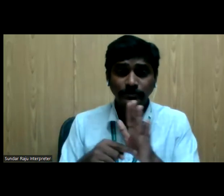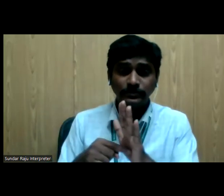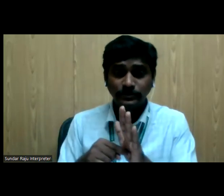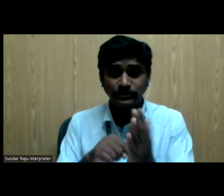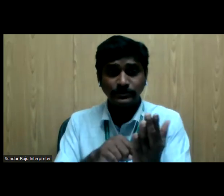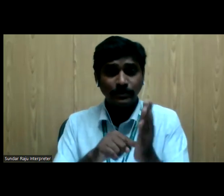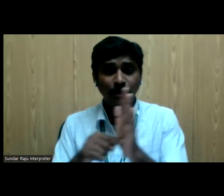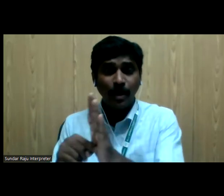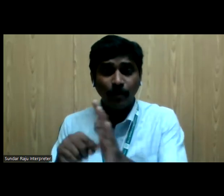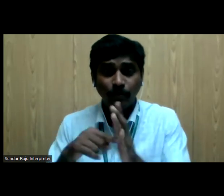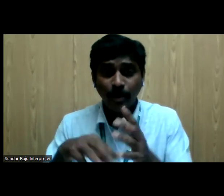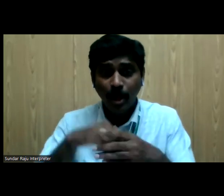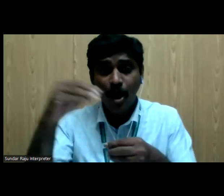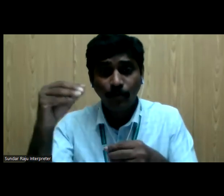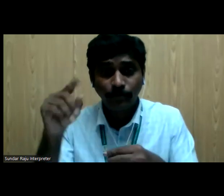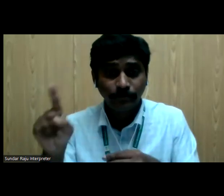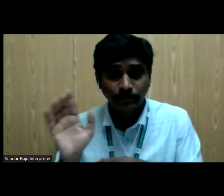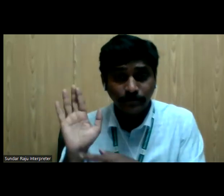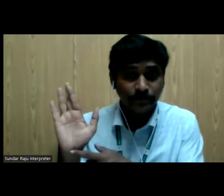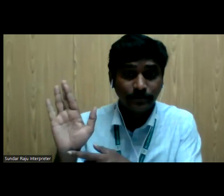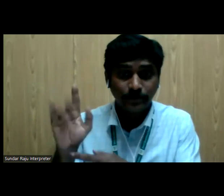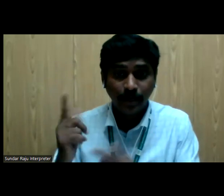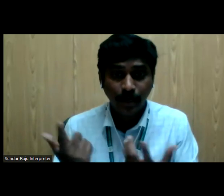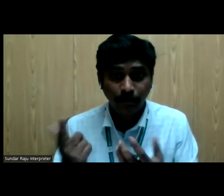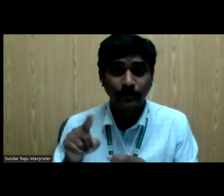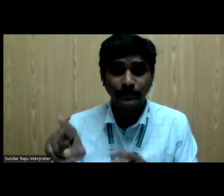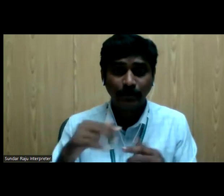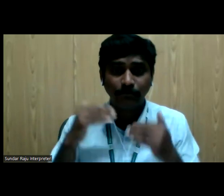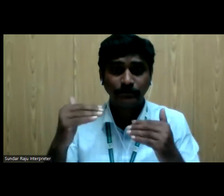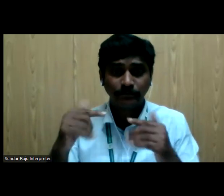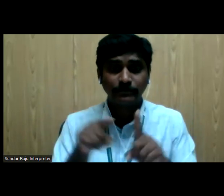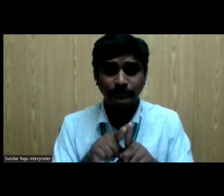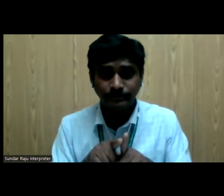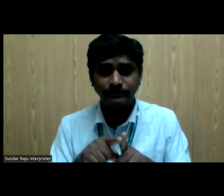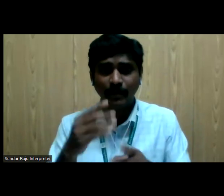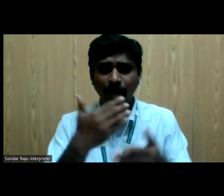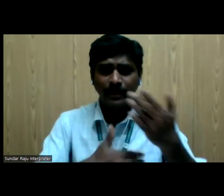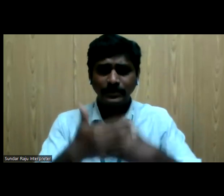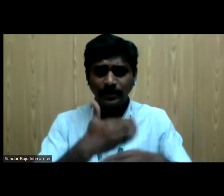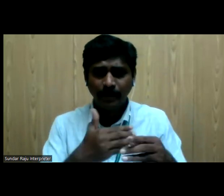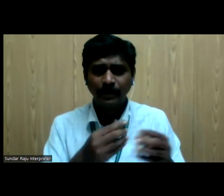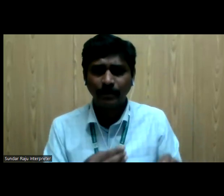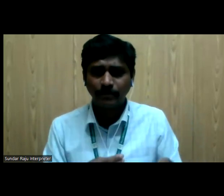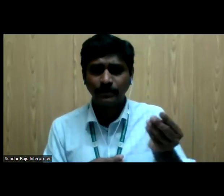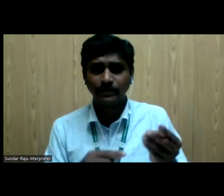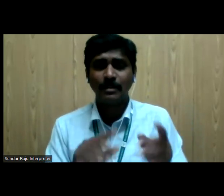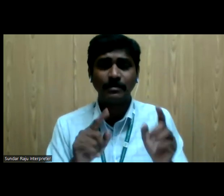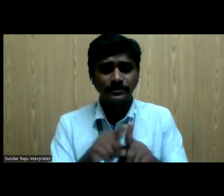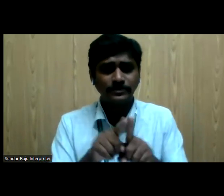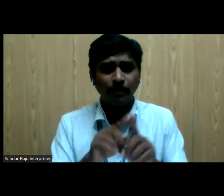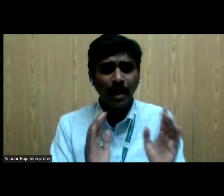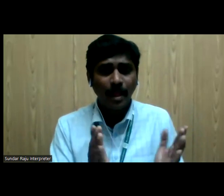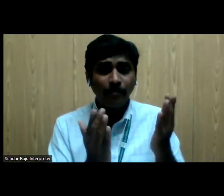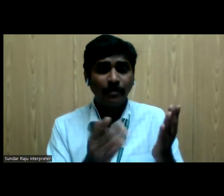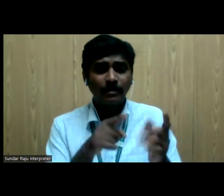outcomes of those interventions are limited, are persons with intellectual disabilities. In the Abilities Mela also, we